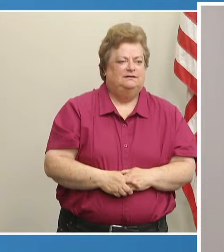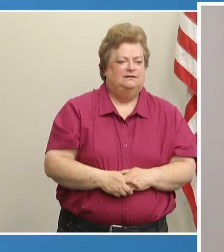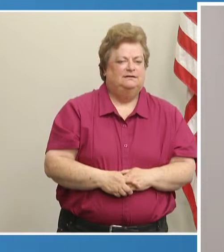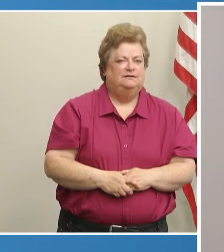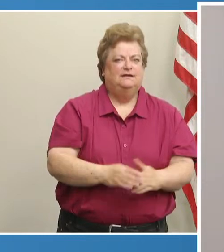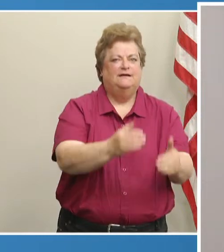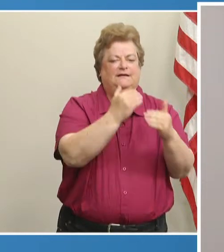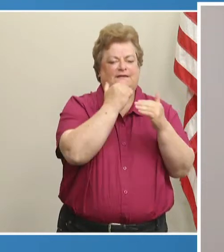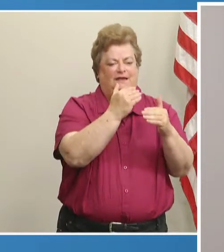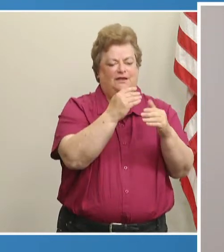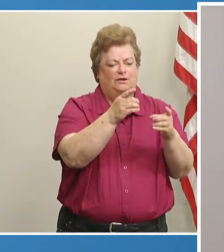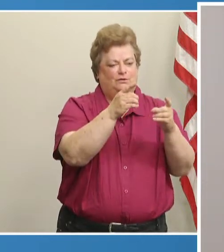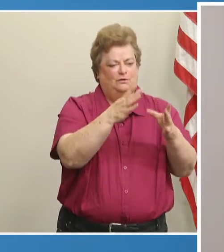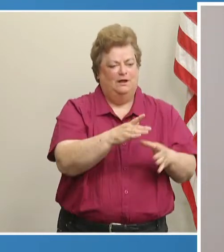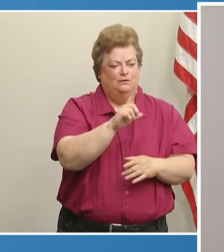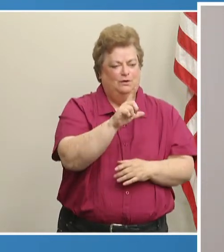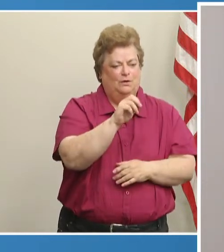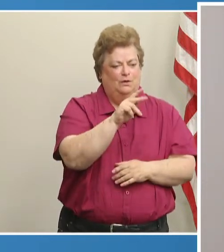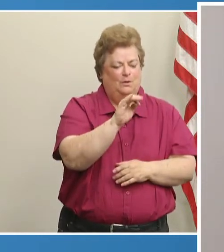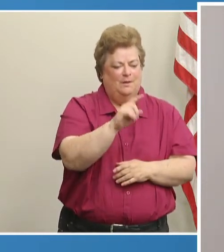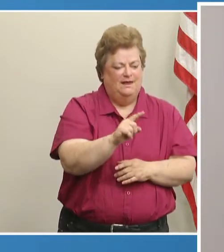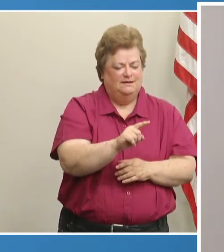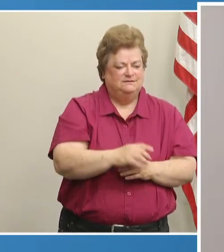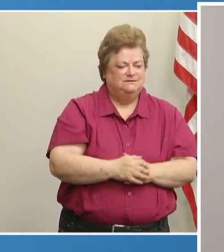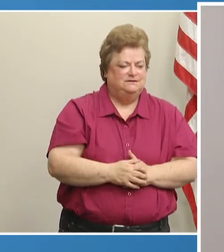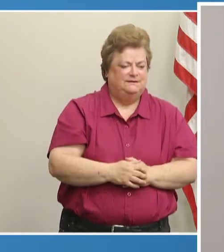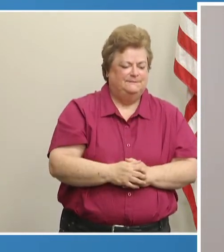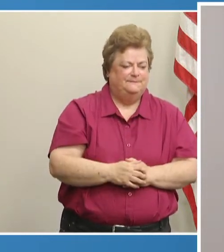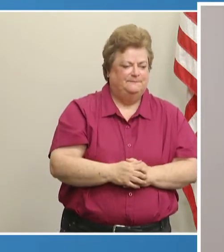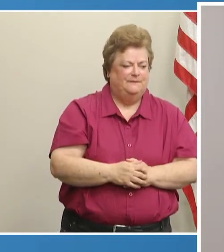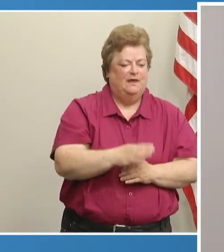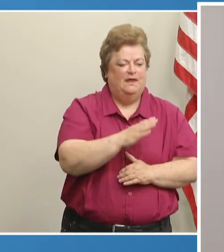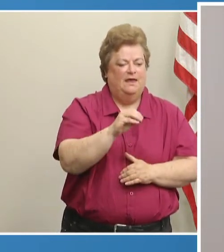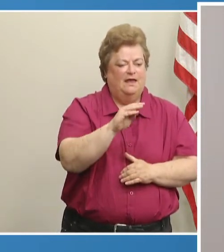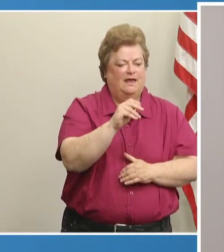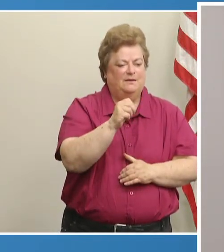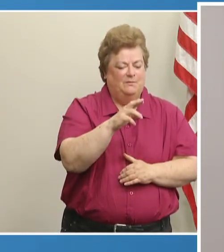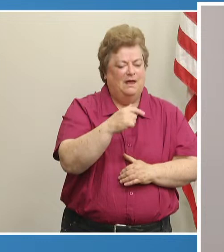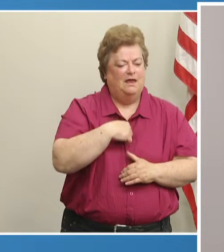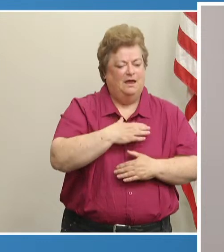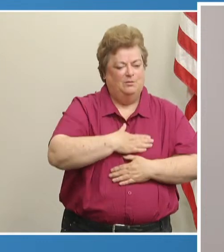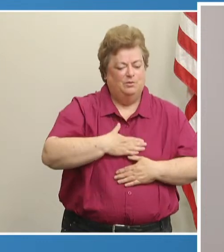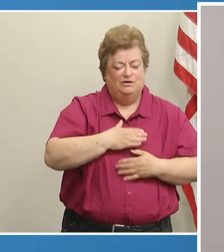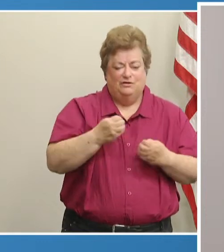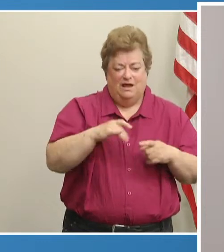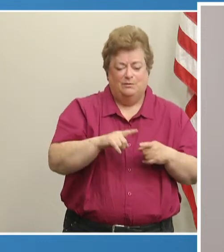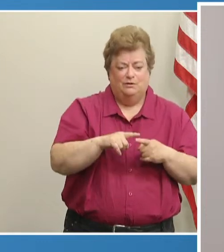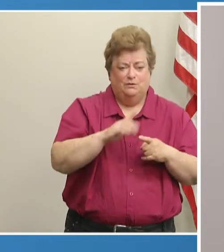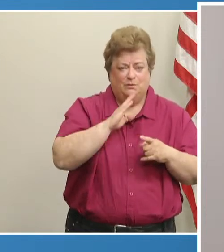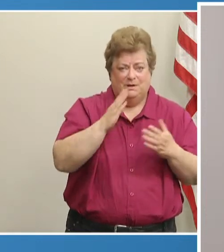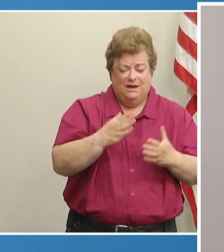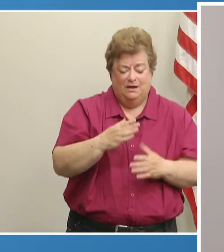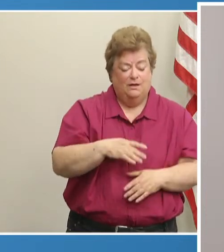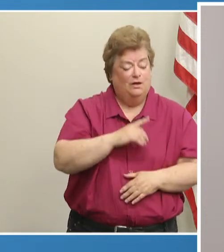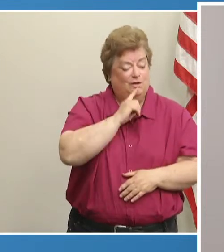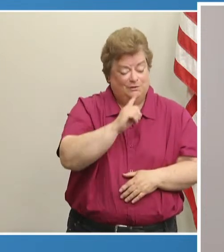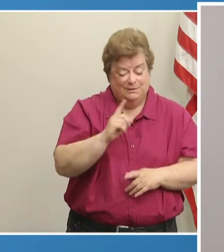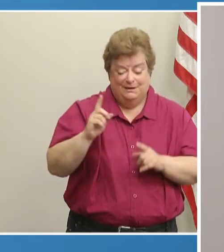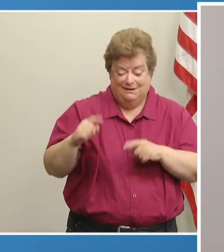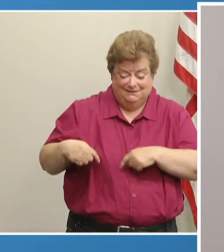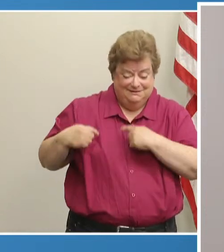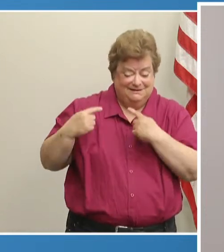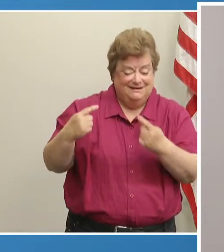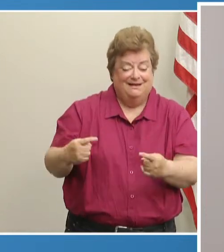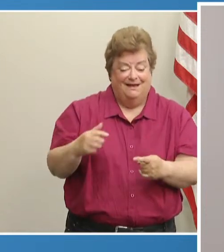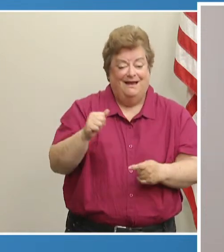Well, thank you, Director Lopez and Mayor. Appreciate the opportunity very much to be here. It's certainly been a journey, and